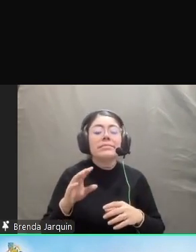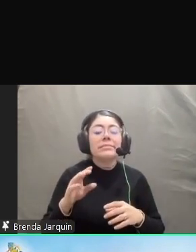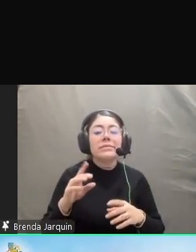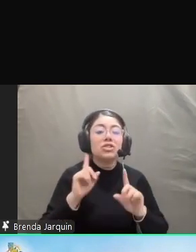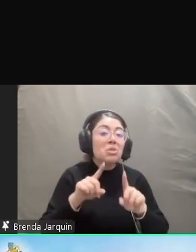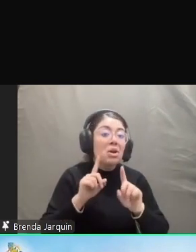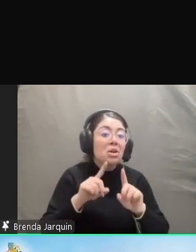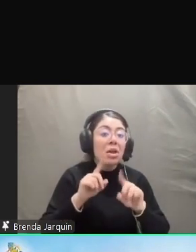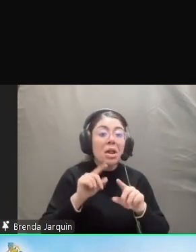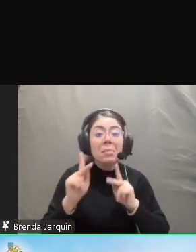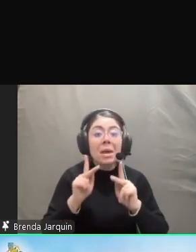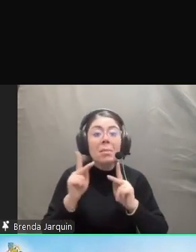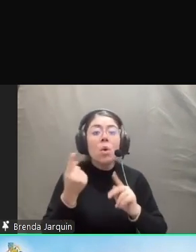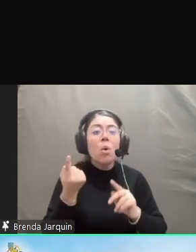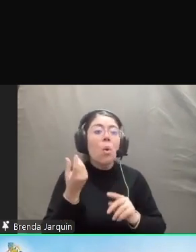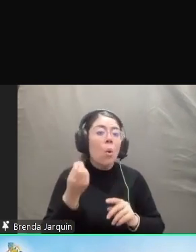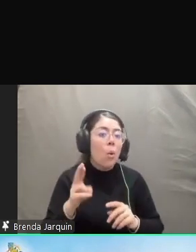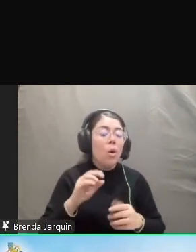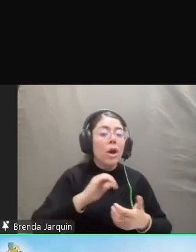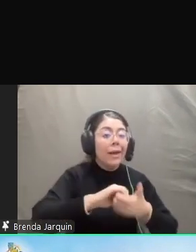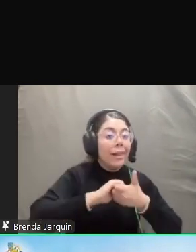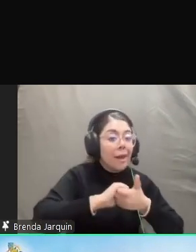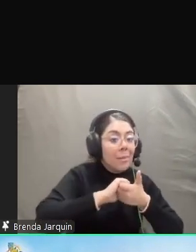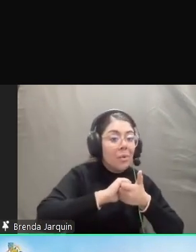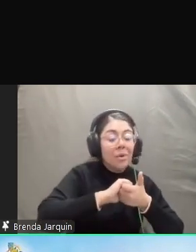next slide now, Heather. Thank you.